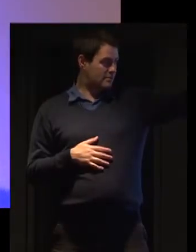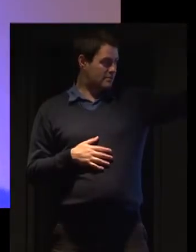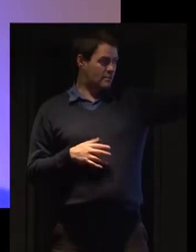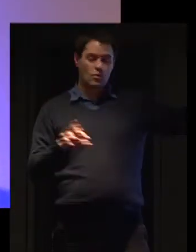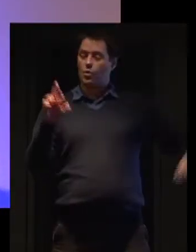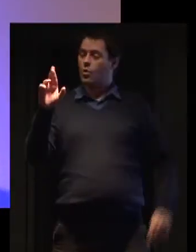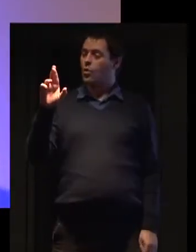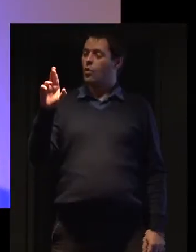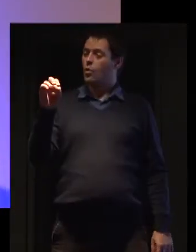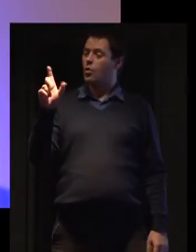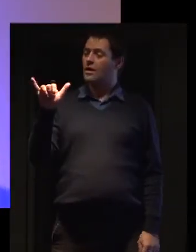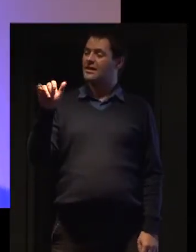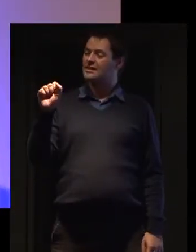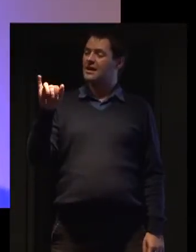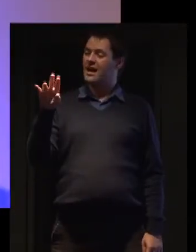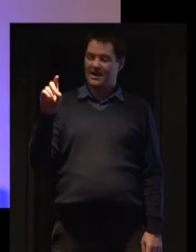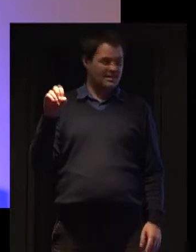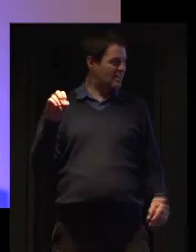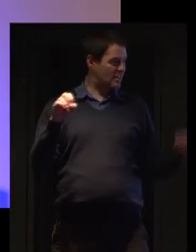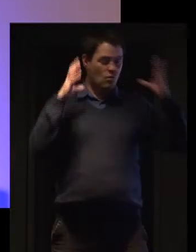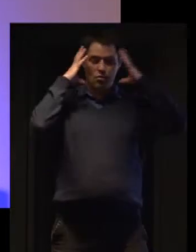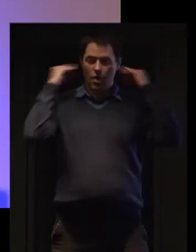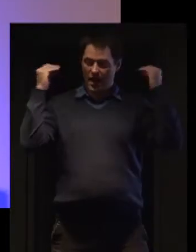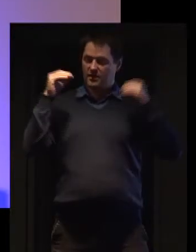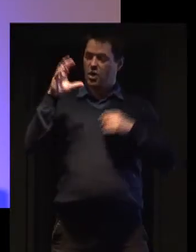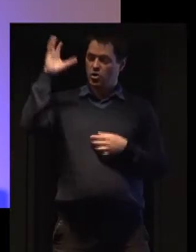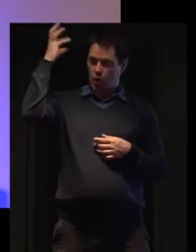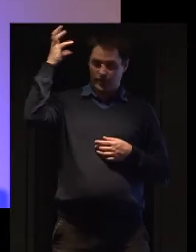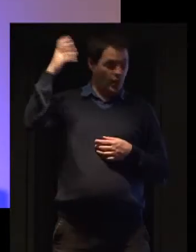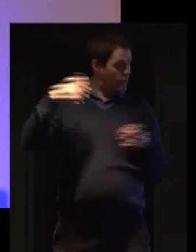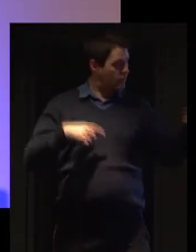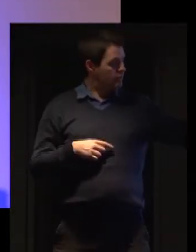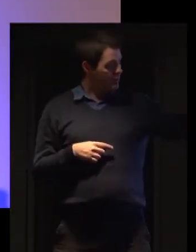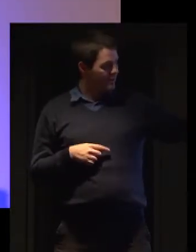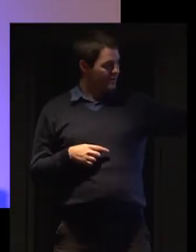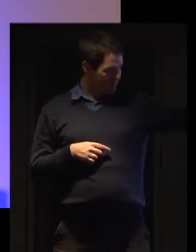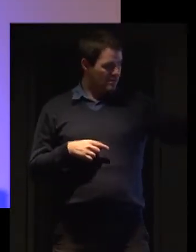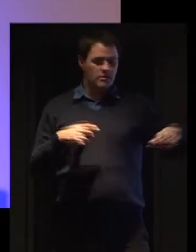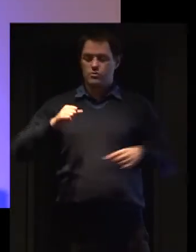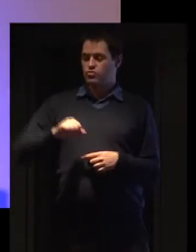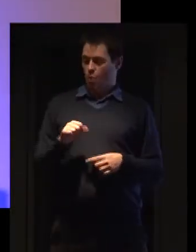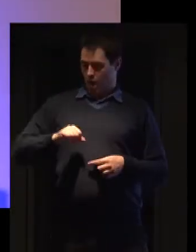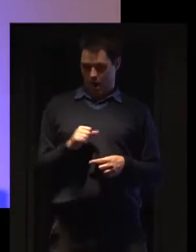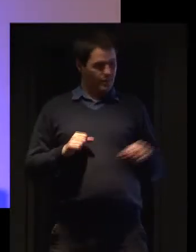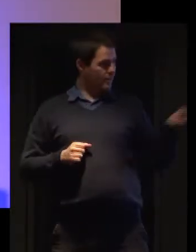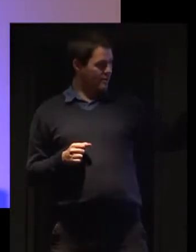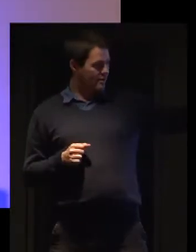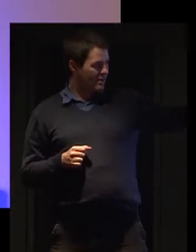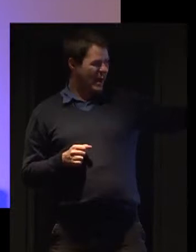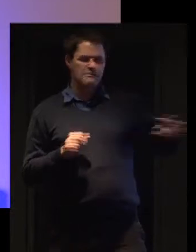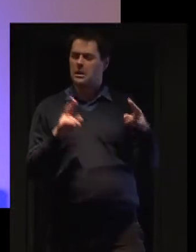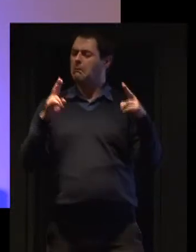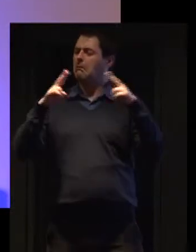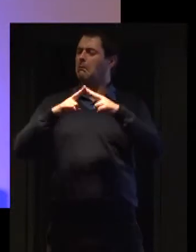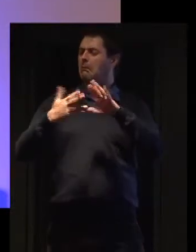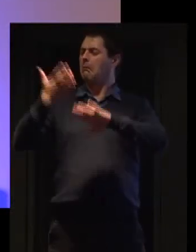Rolleyside from FC Groningen in Holland and Hibernian DSA from Scotland. Now, Hibernian and Groningen as clubs already had a connection. I think